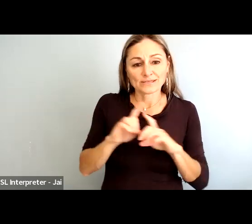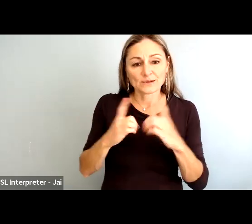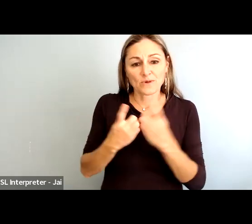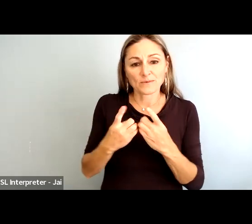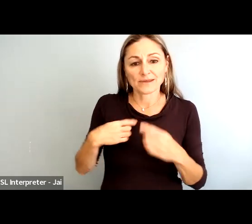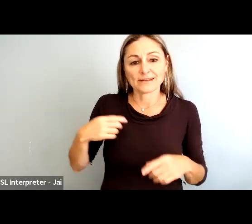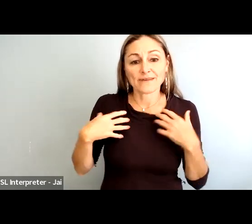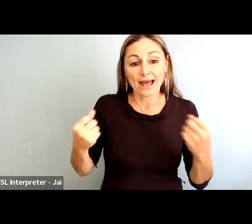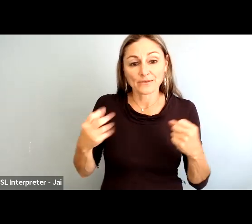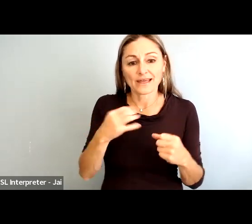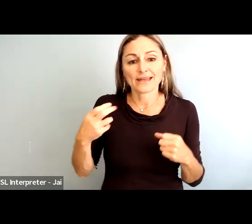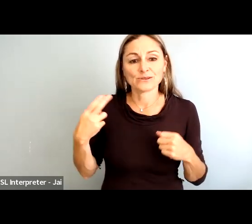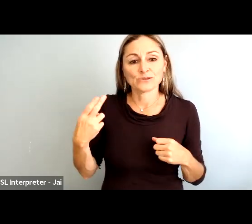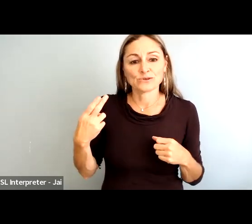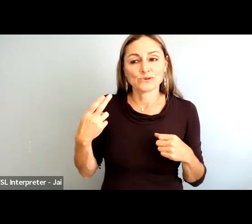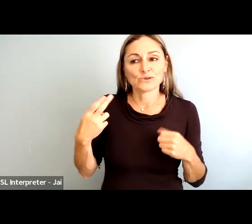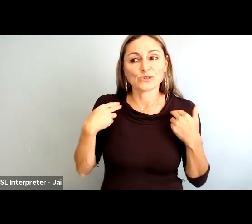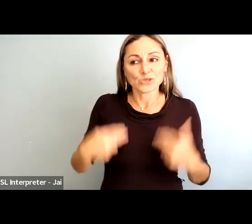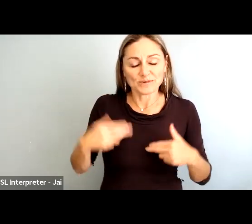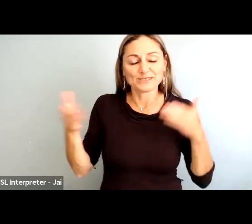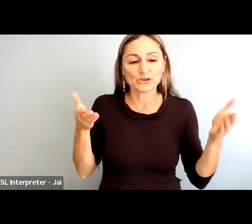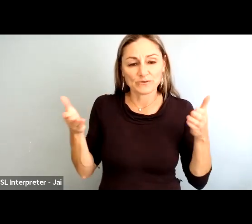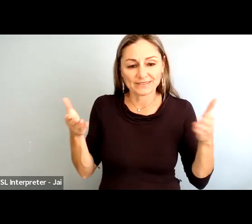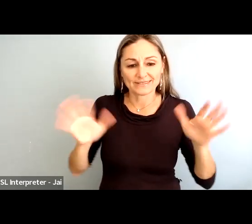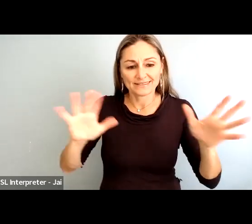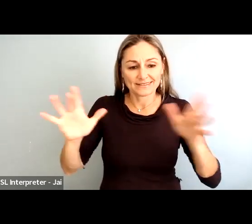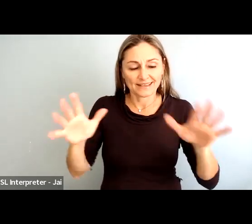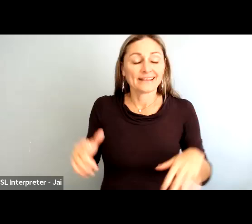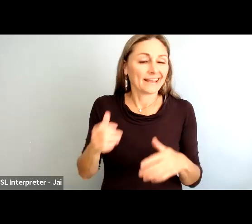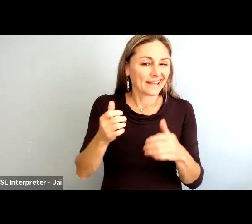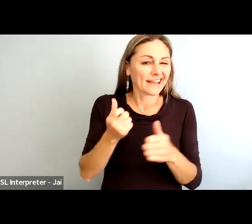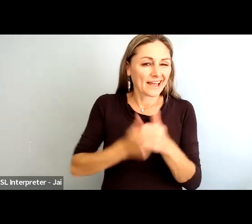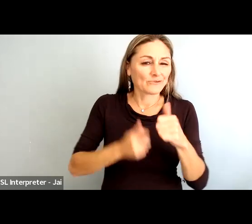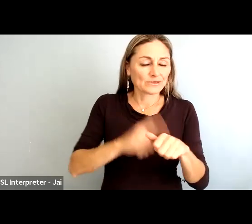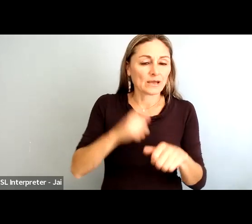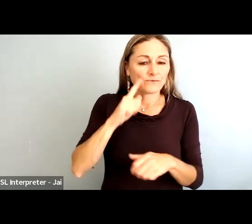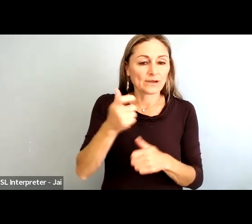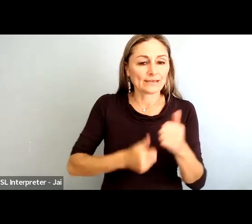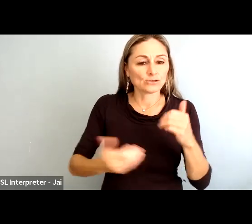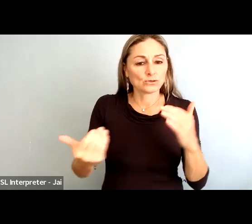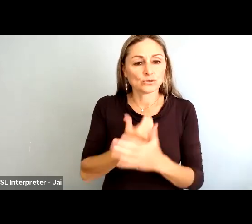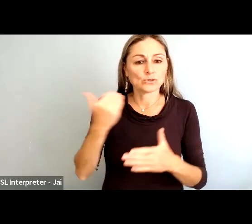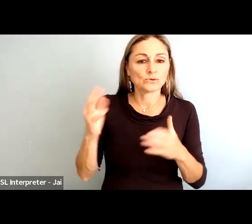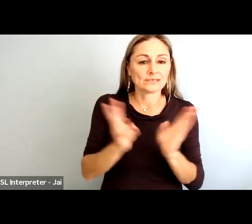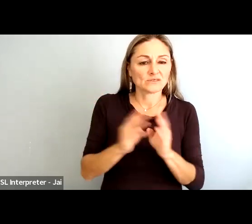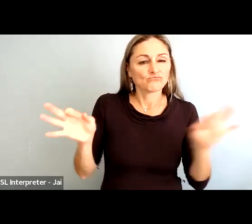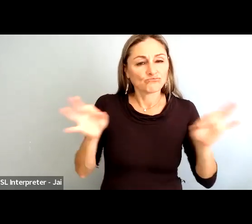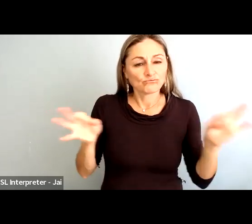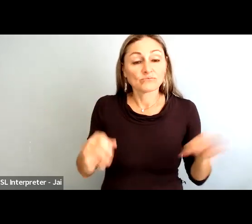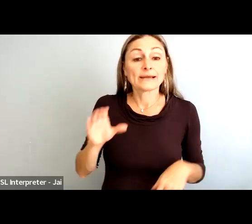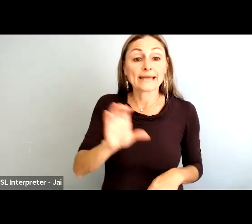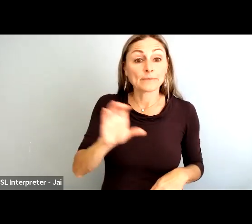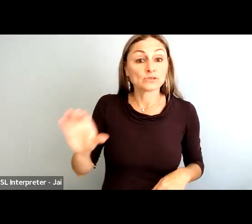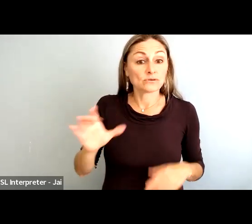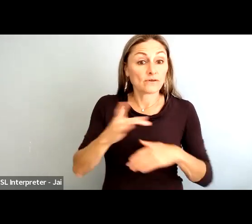Services. So as we kind of do each time for each new session, captions are available in